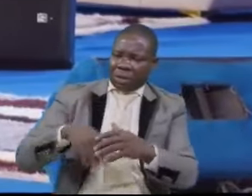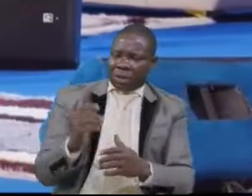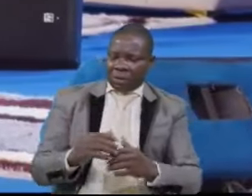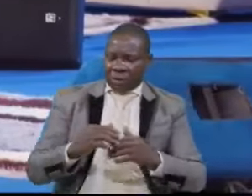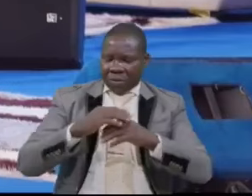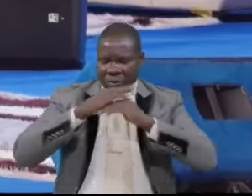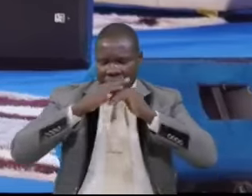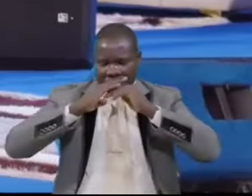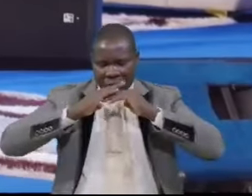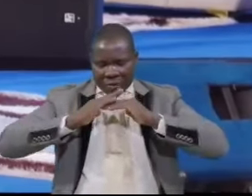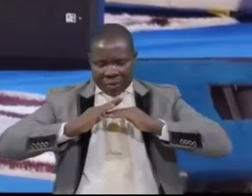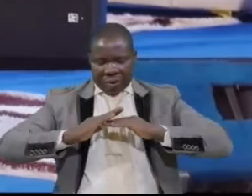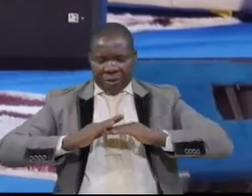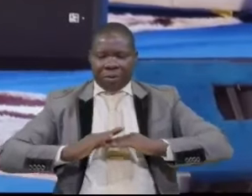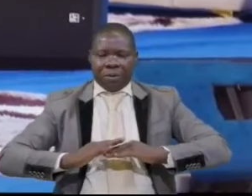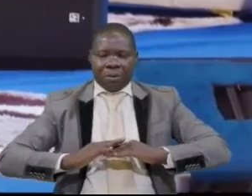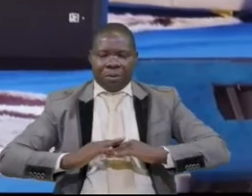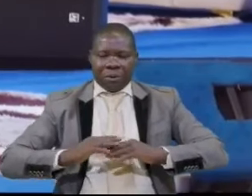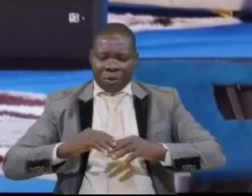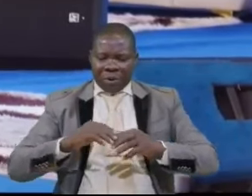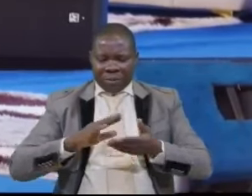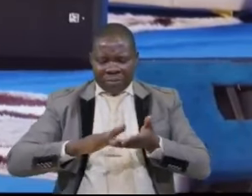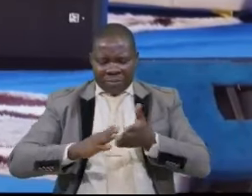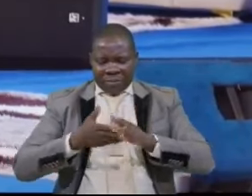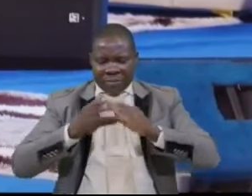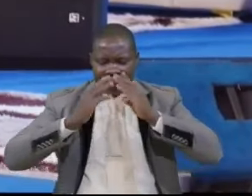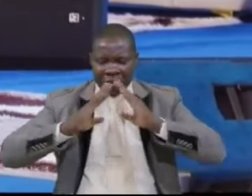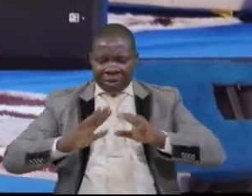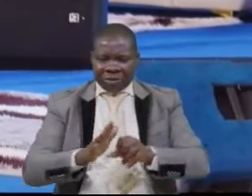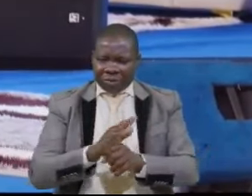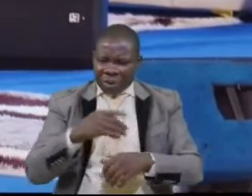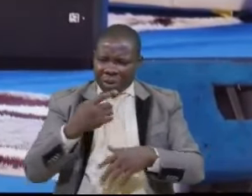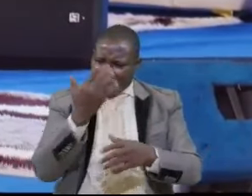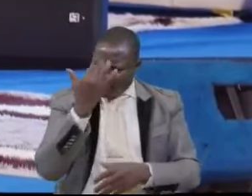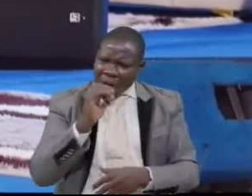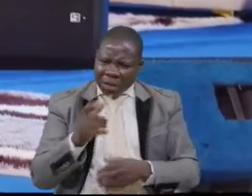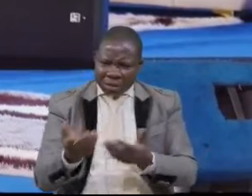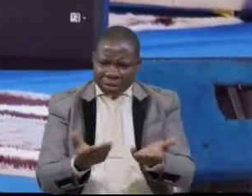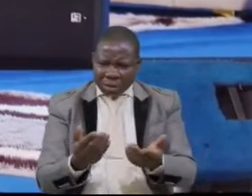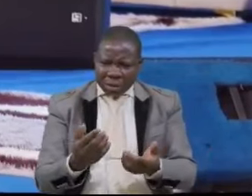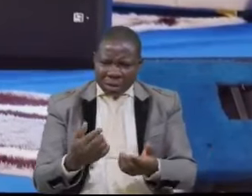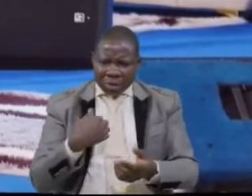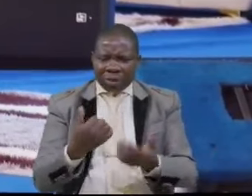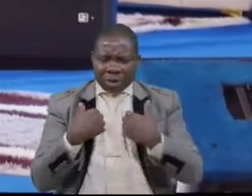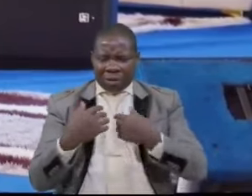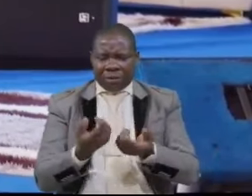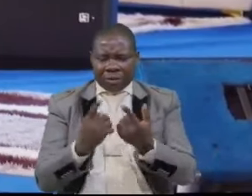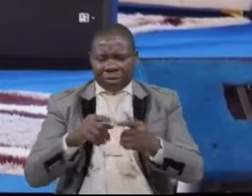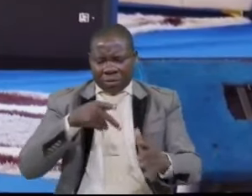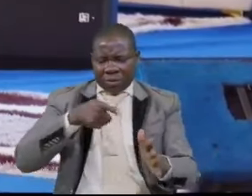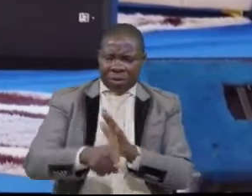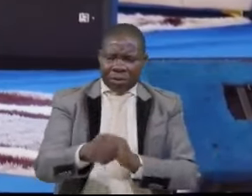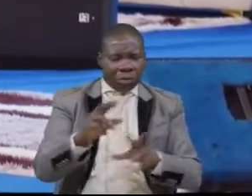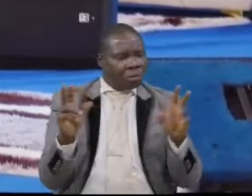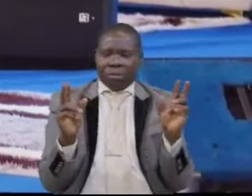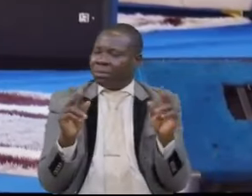and collected. He said, "Why are you here? What have you come to do? Well, come to take off your head?" No. Neither you